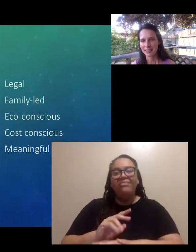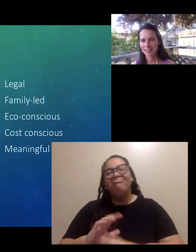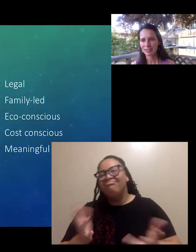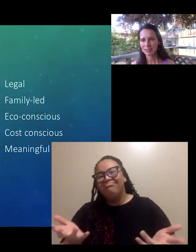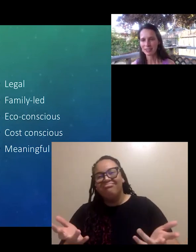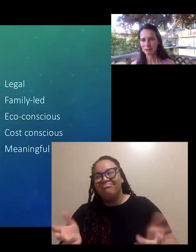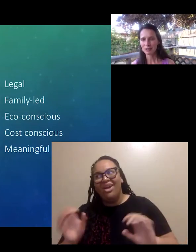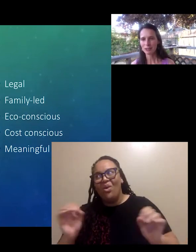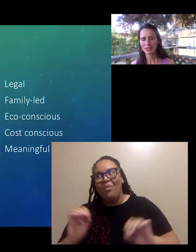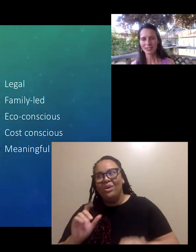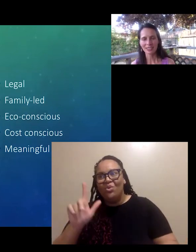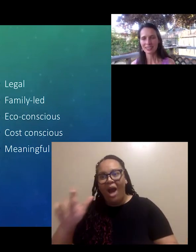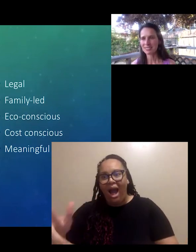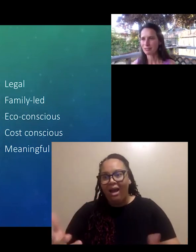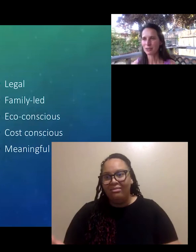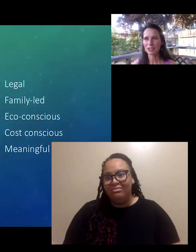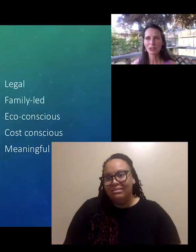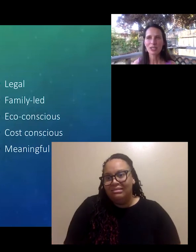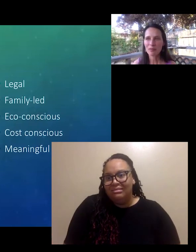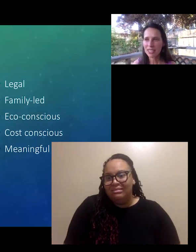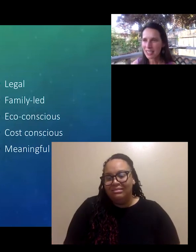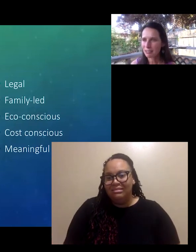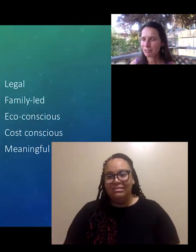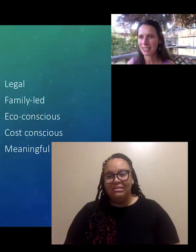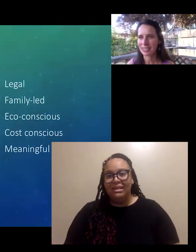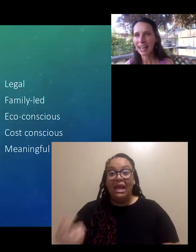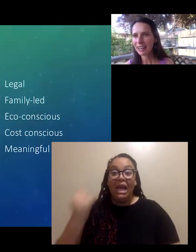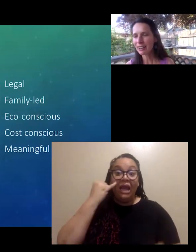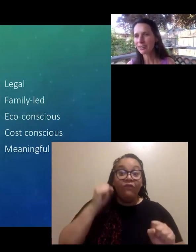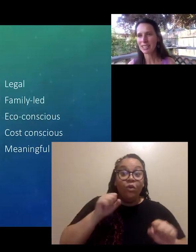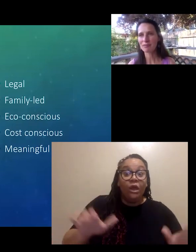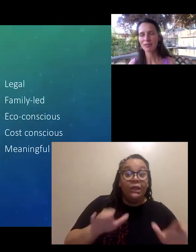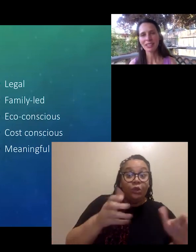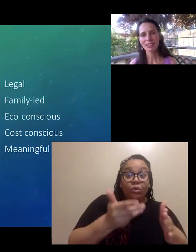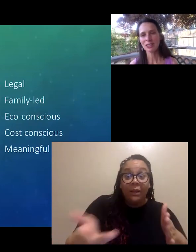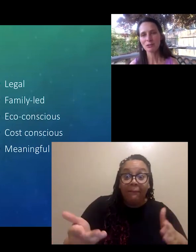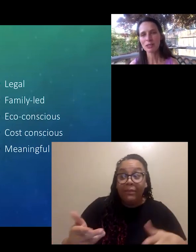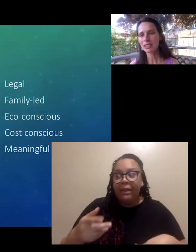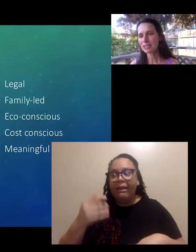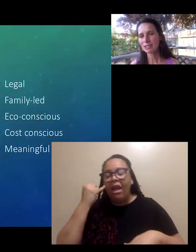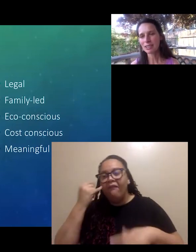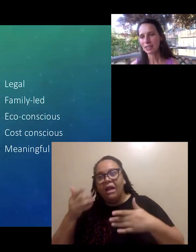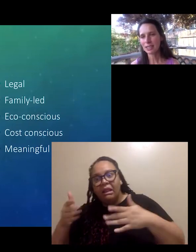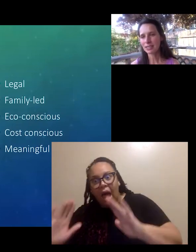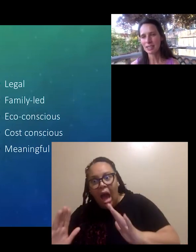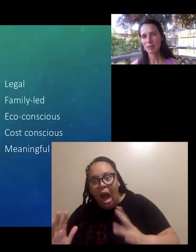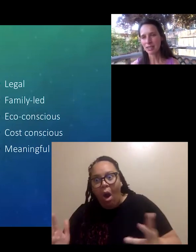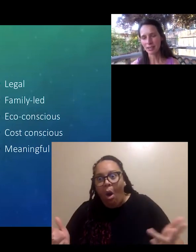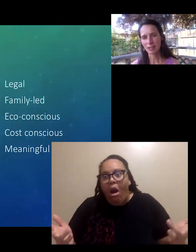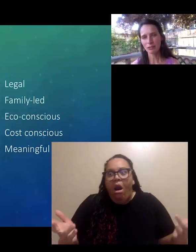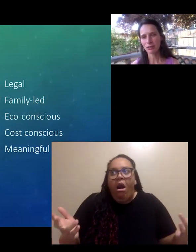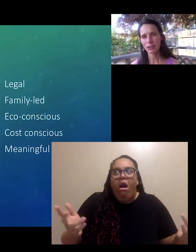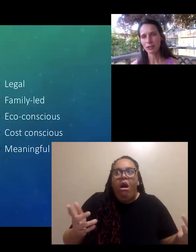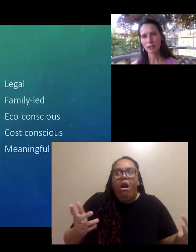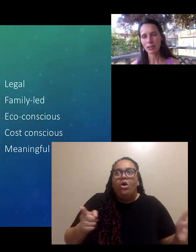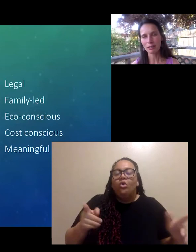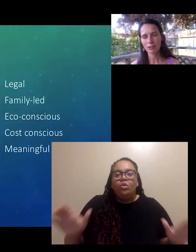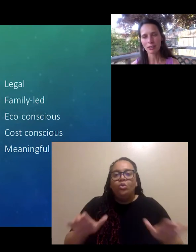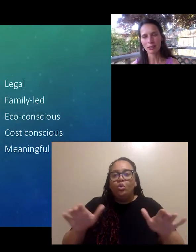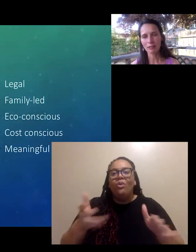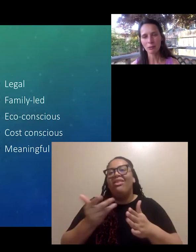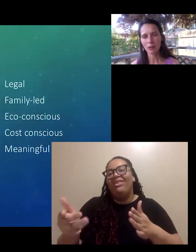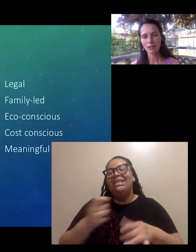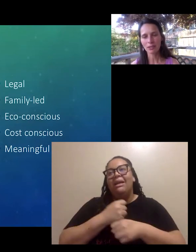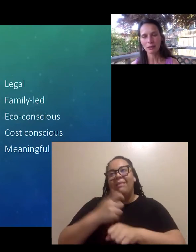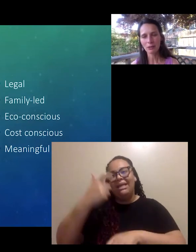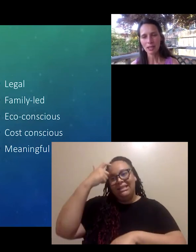ask, you know, if you can, if you can do something, if it's allowed, um, you know, you're really doing the things that make sense for you and